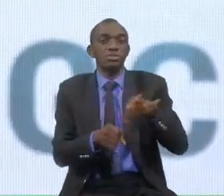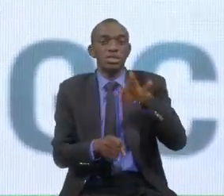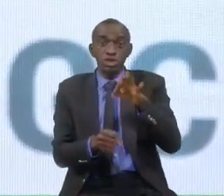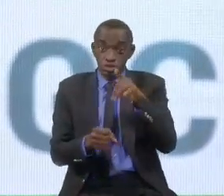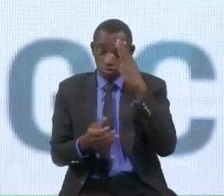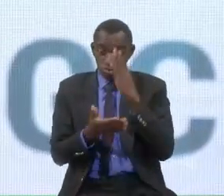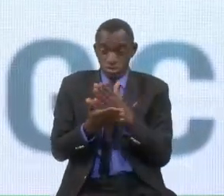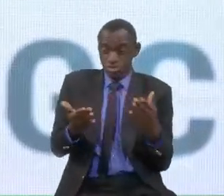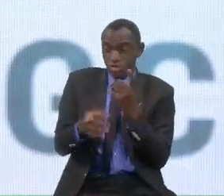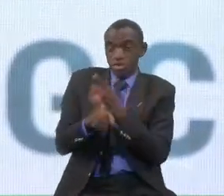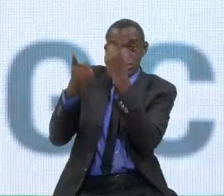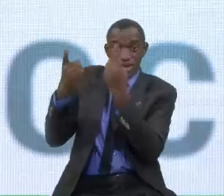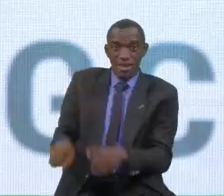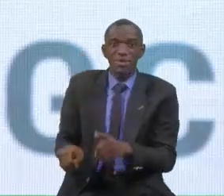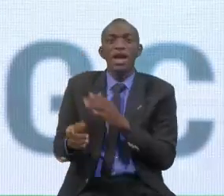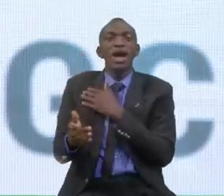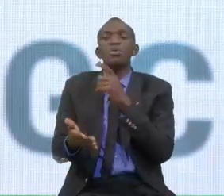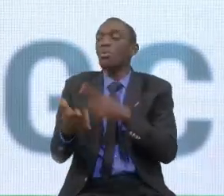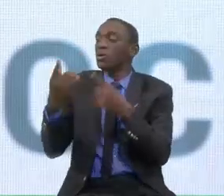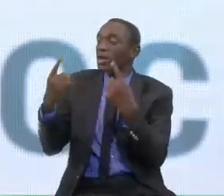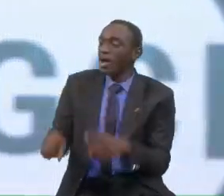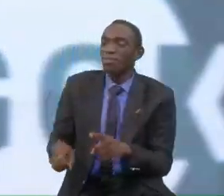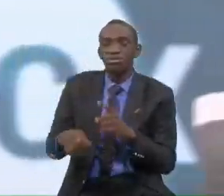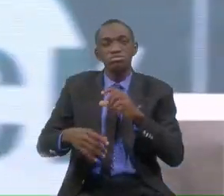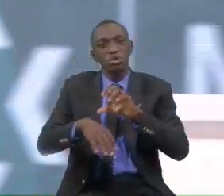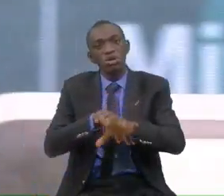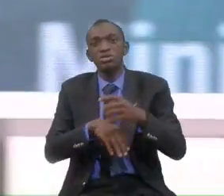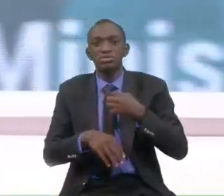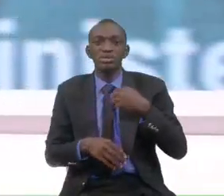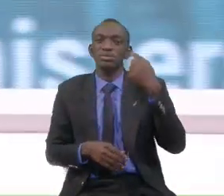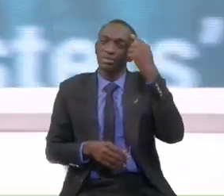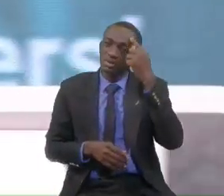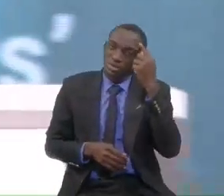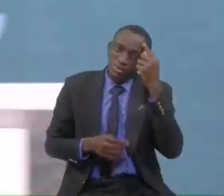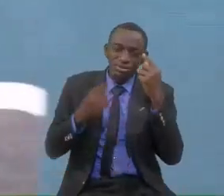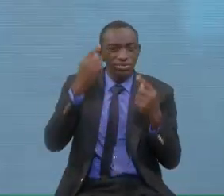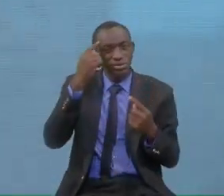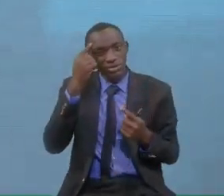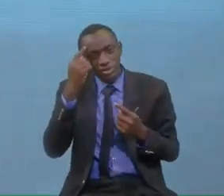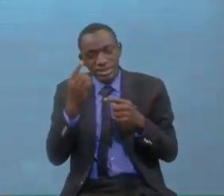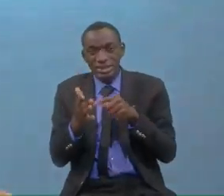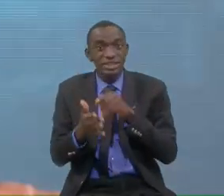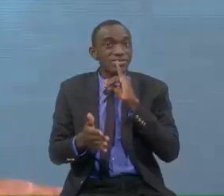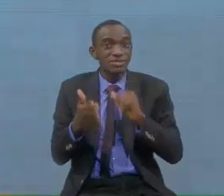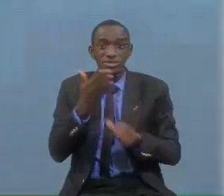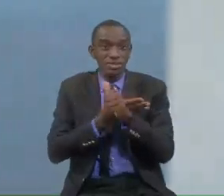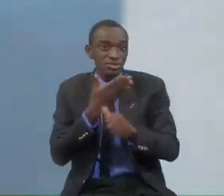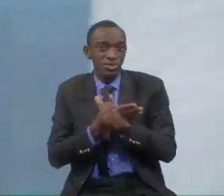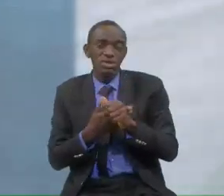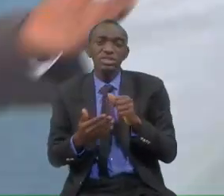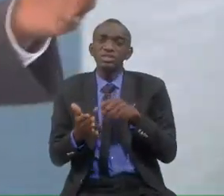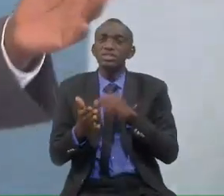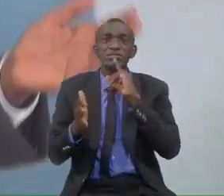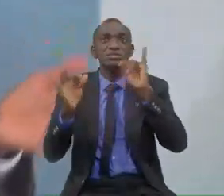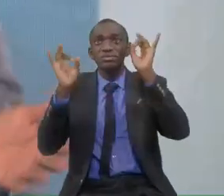that happened set you thinking, this is dangerous, this is terrible, am I going to